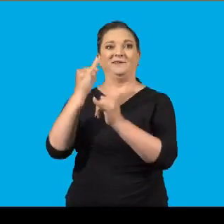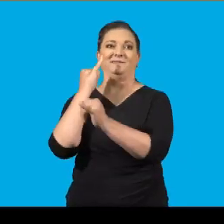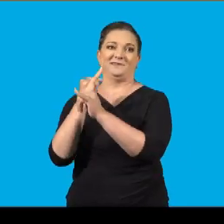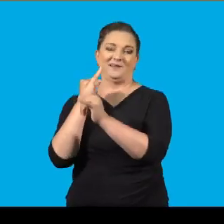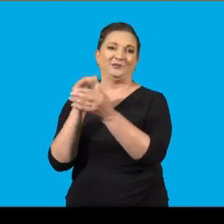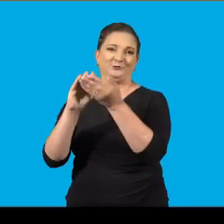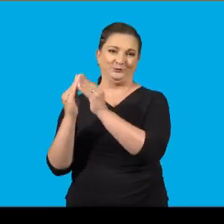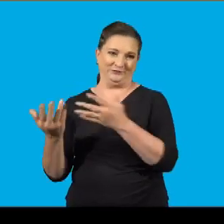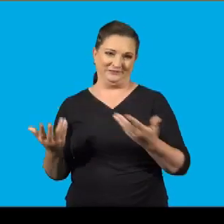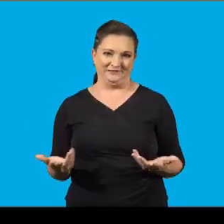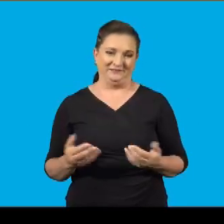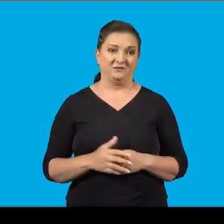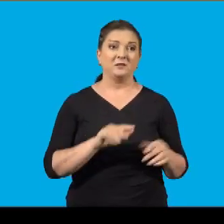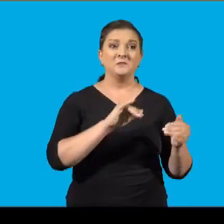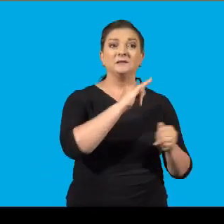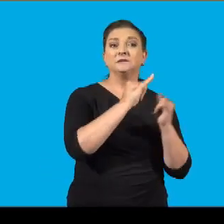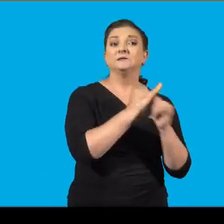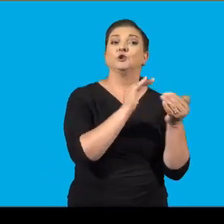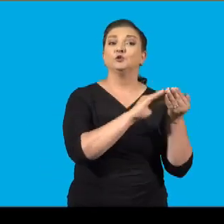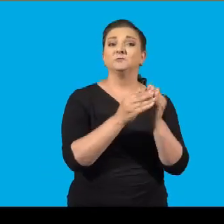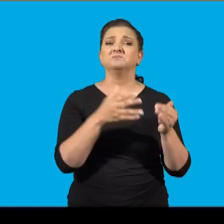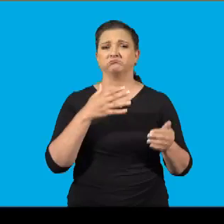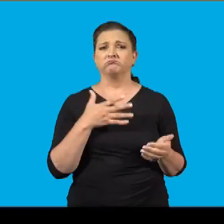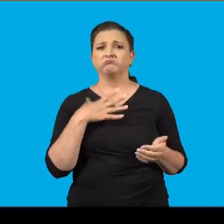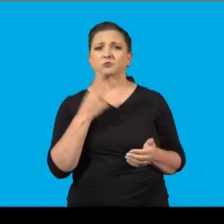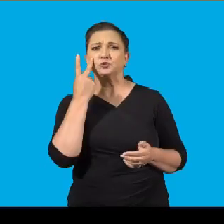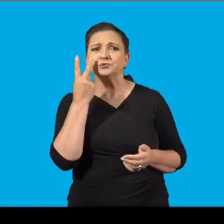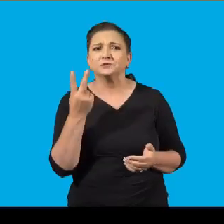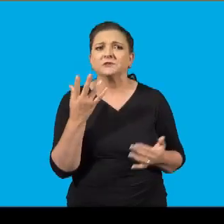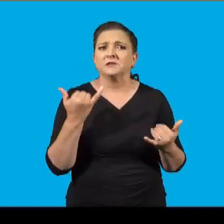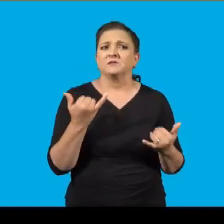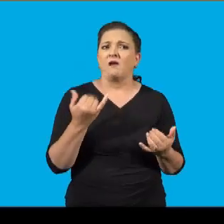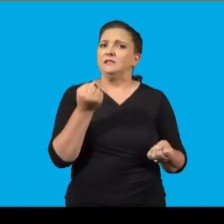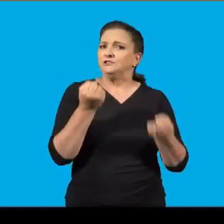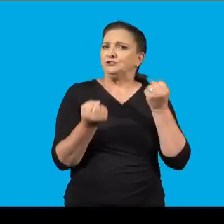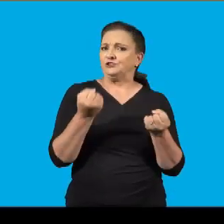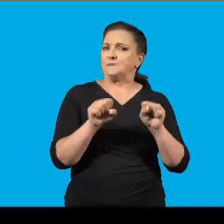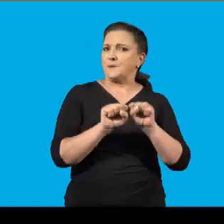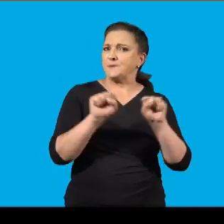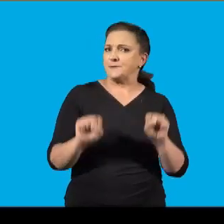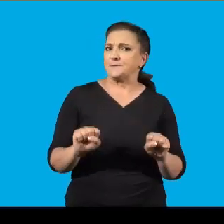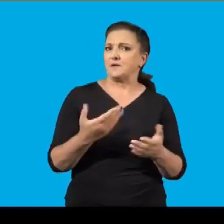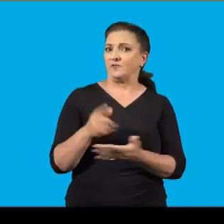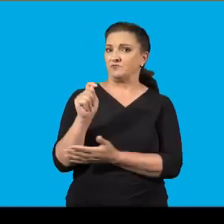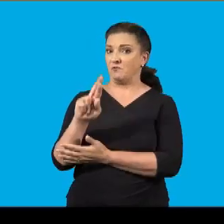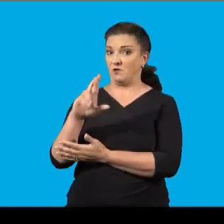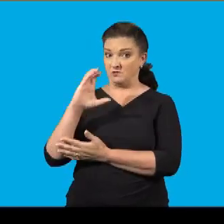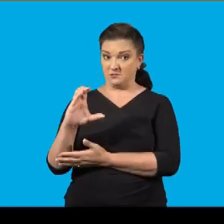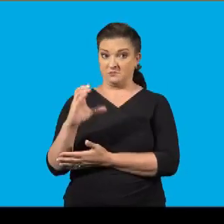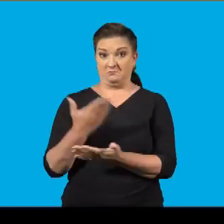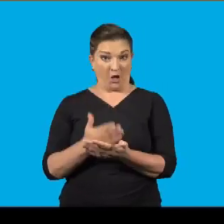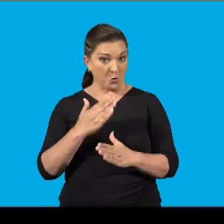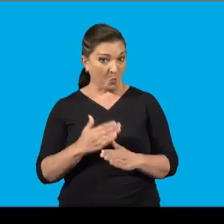there. You could also say the international communities wanted to see whether the restorative justice system that the